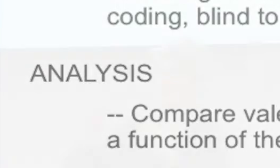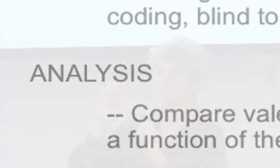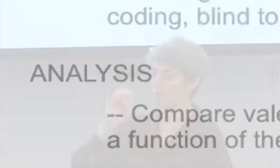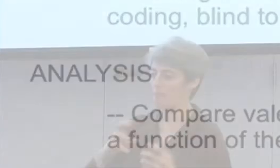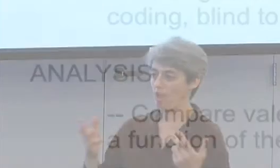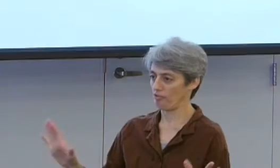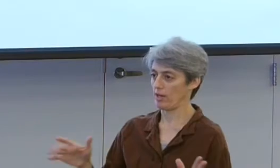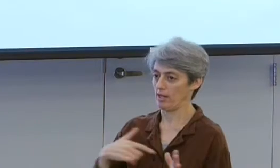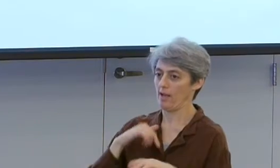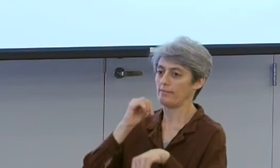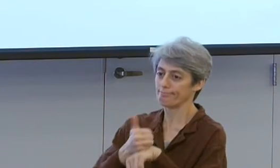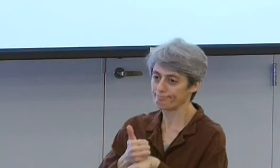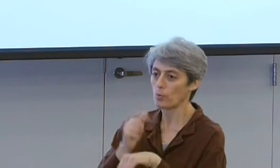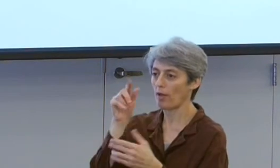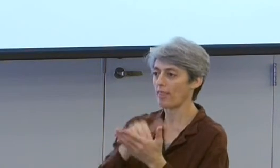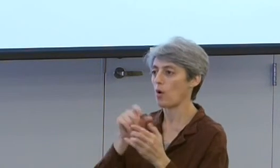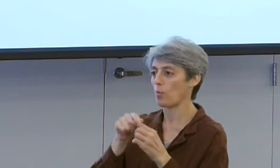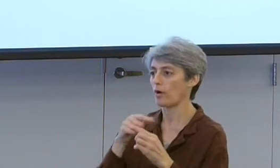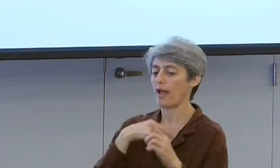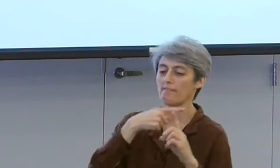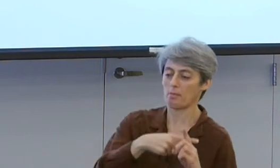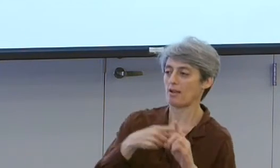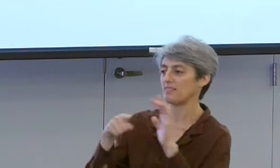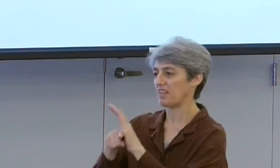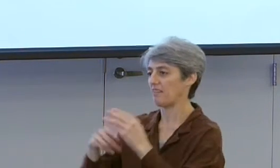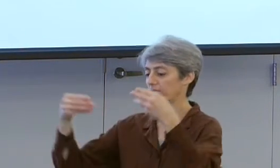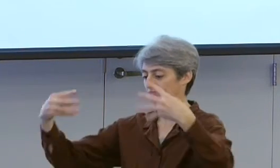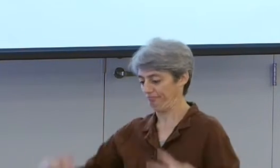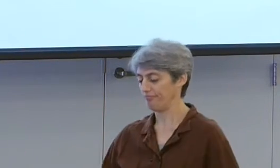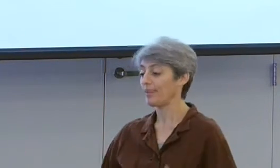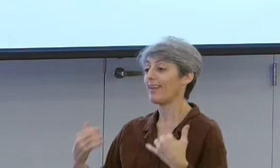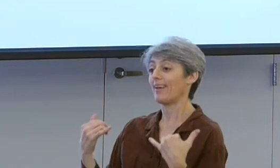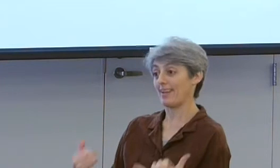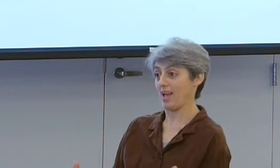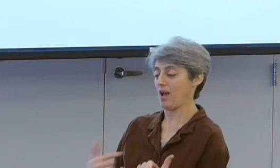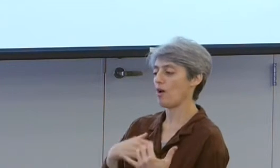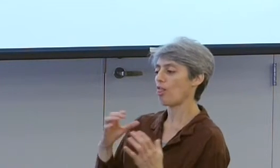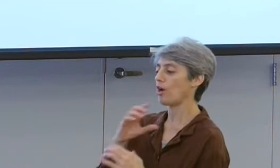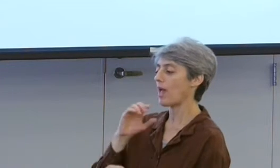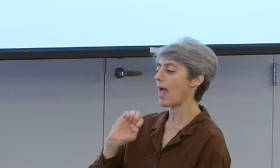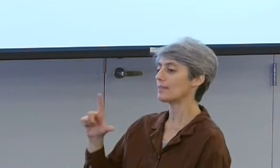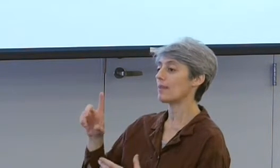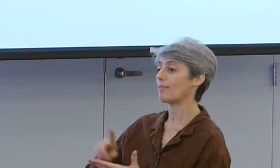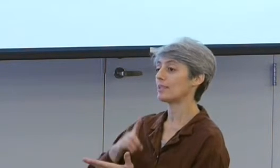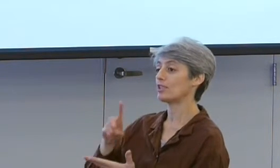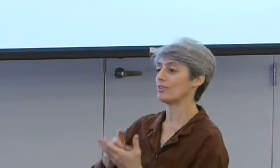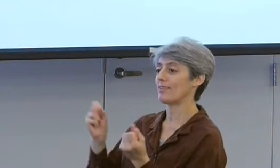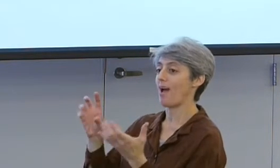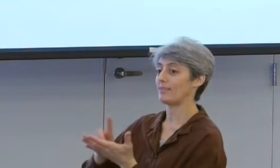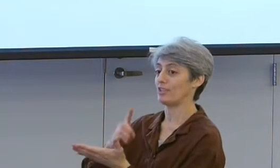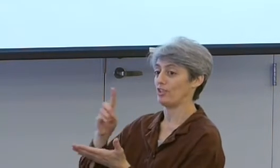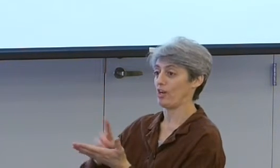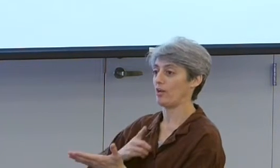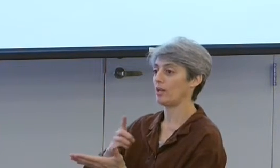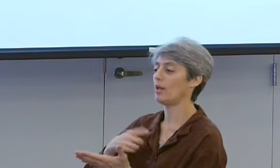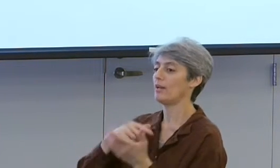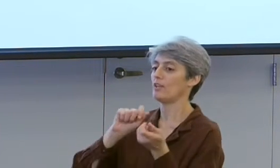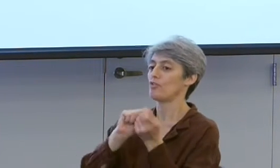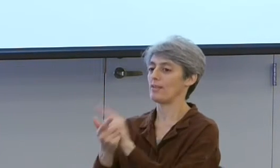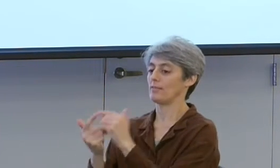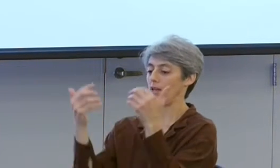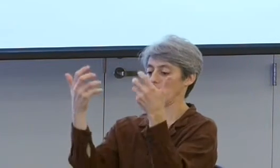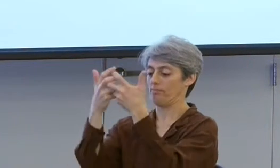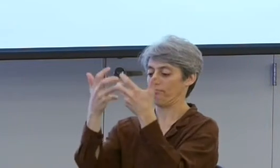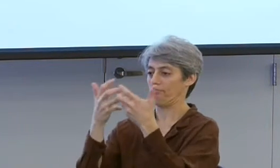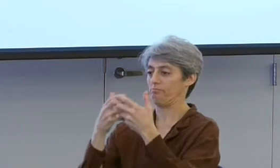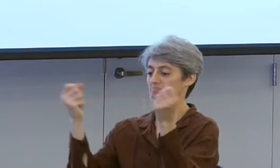going to search an ASL dictionary for translation equivalents of these English words. And a translation